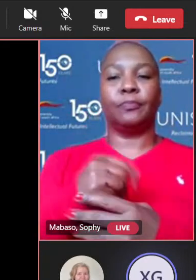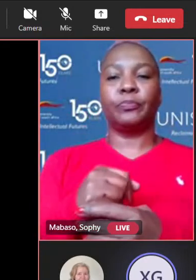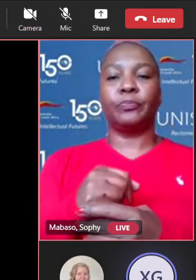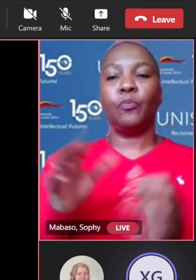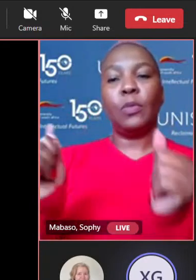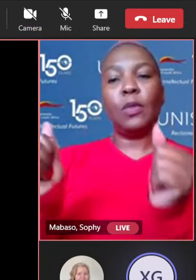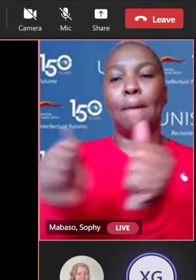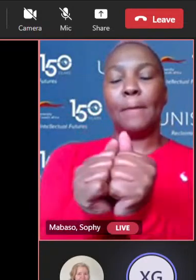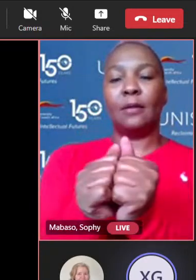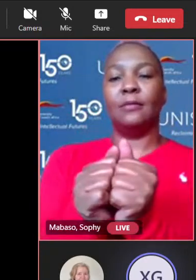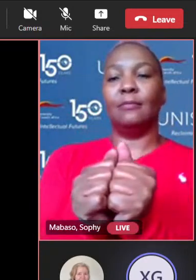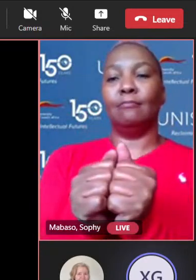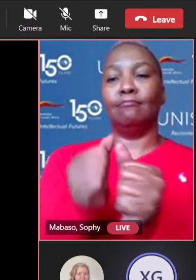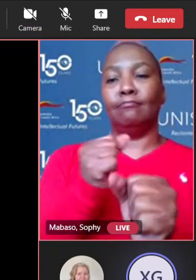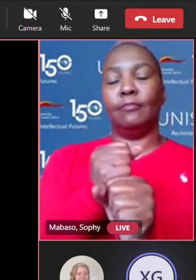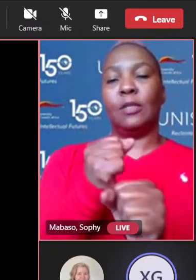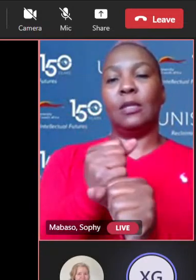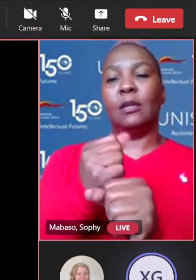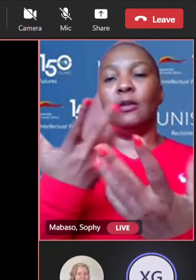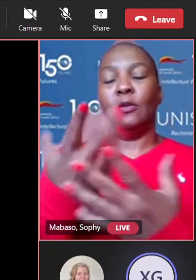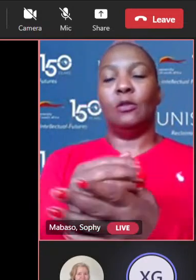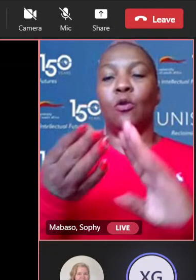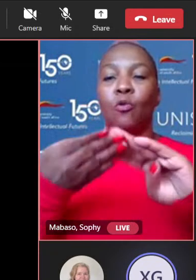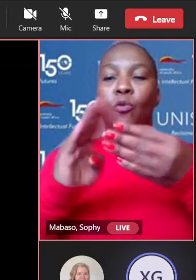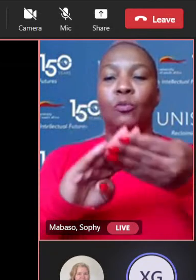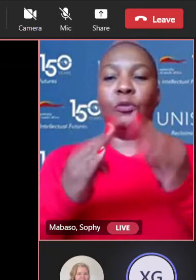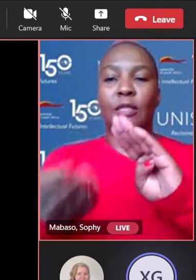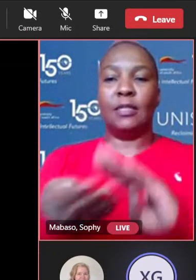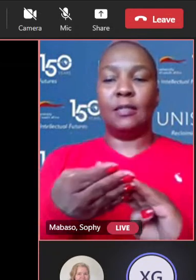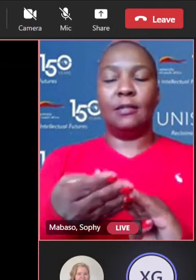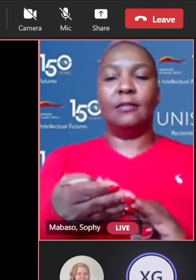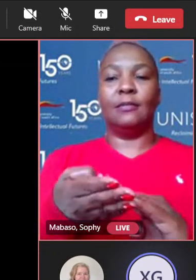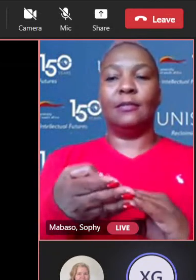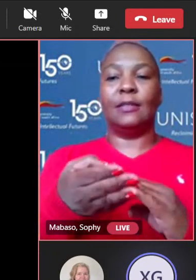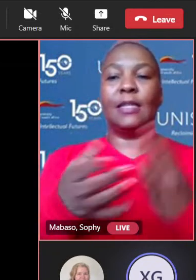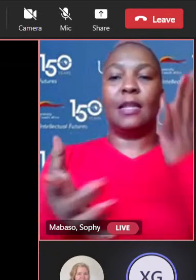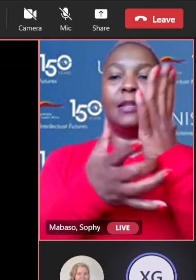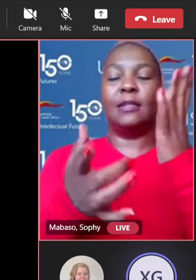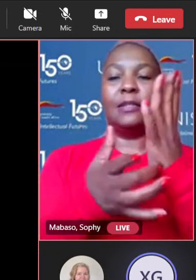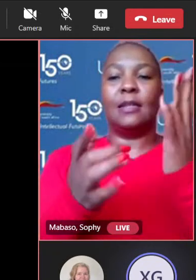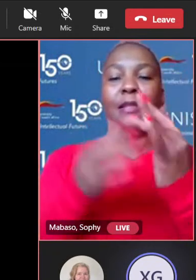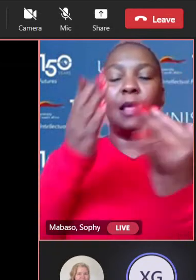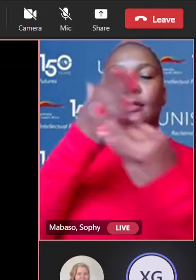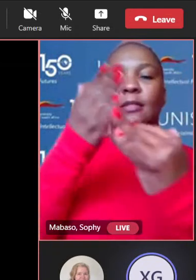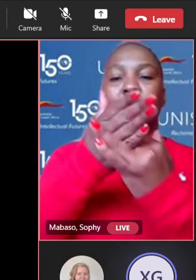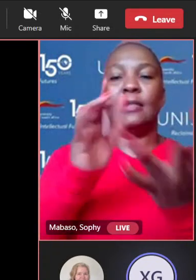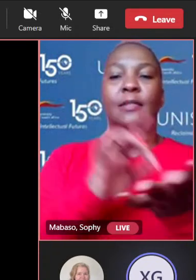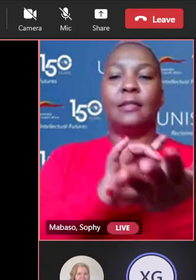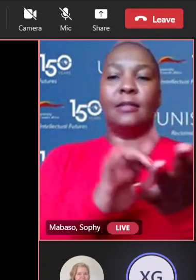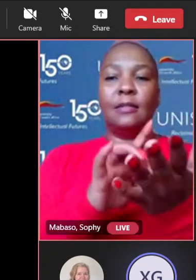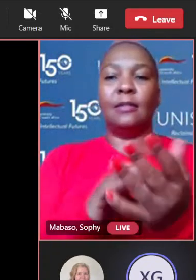with community digital access centers. These are privately owned